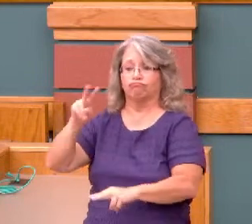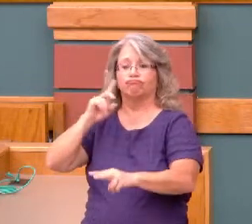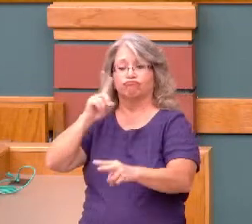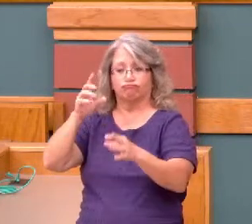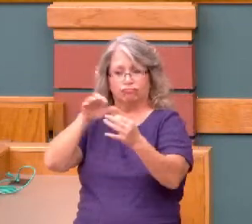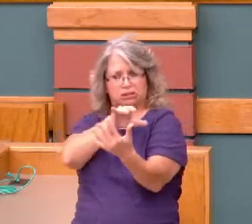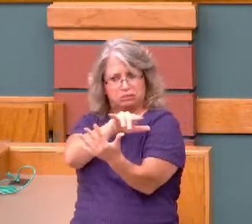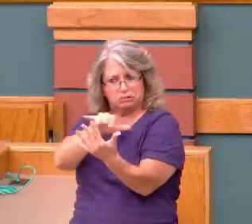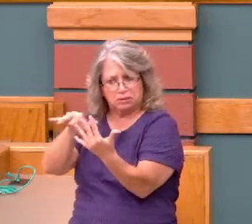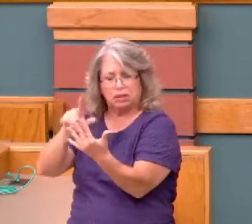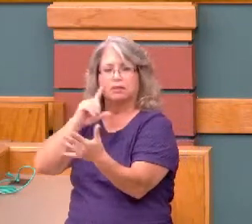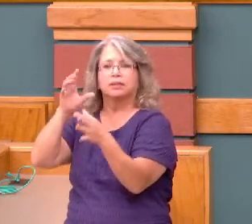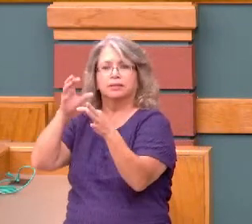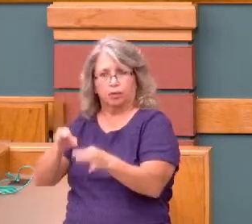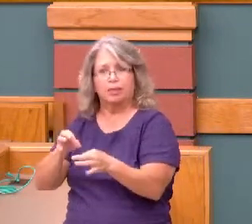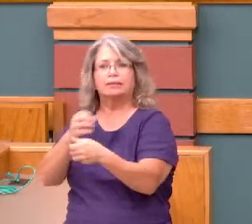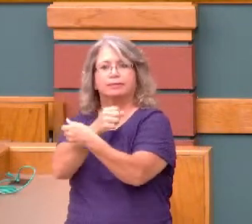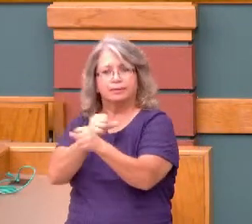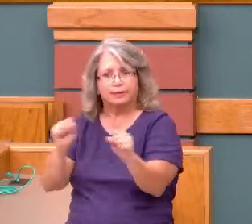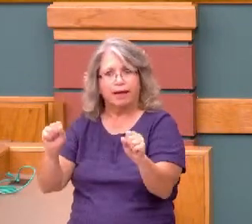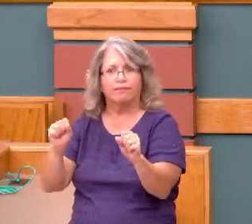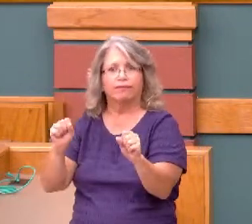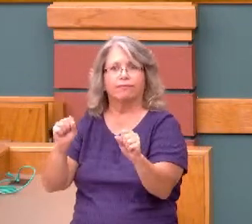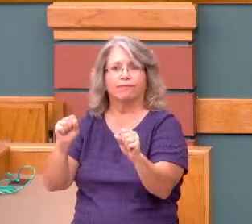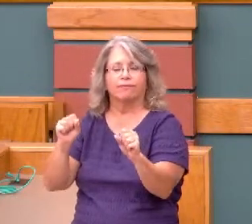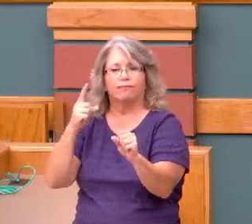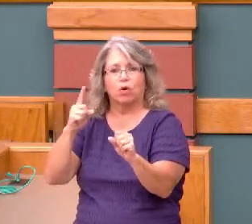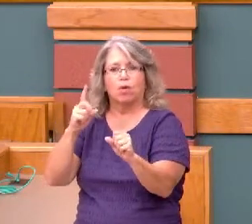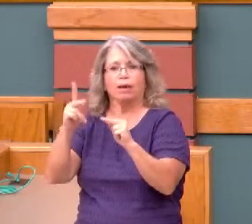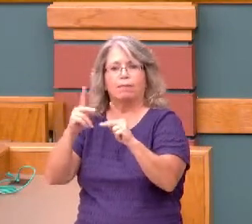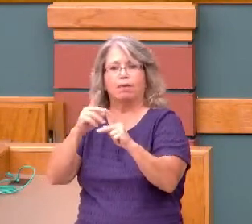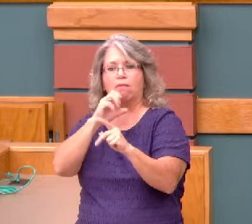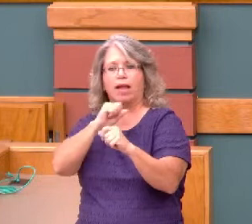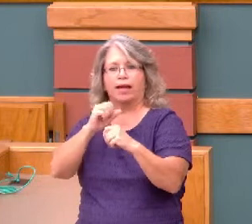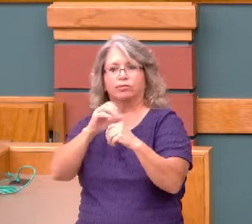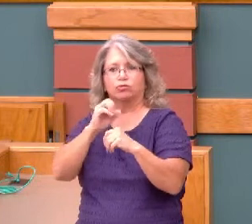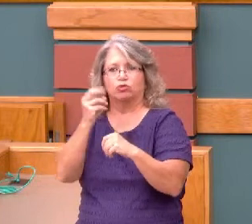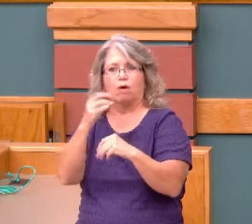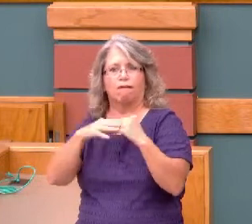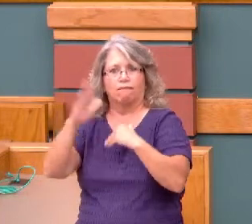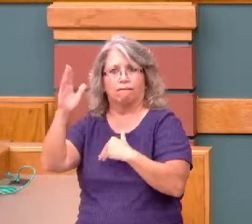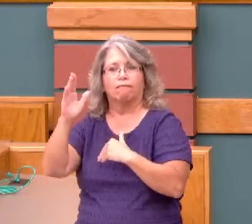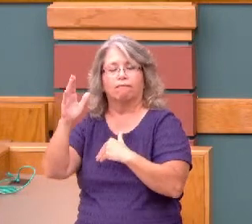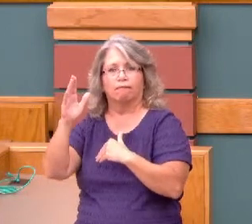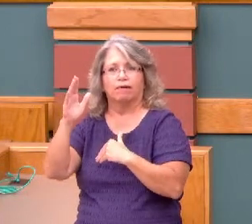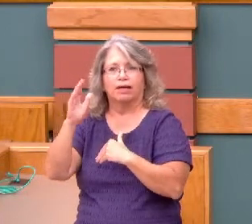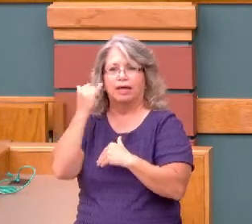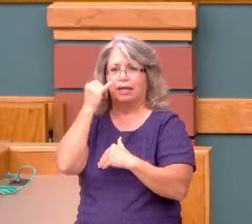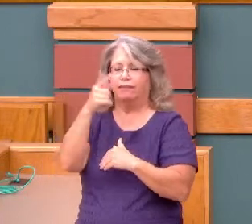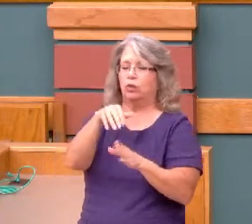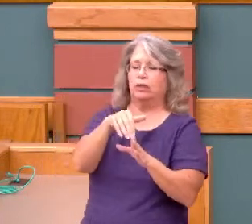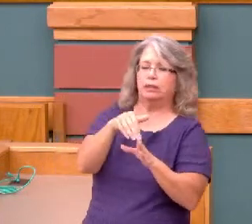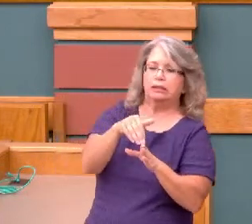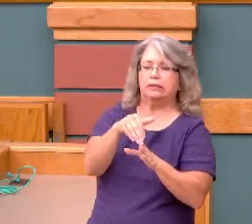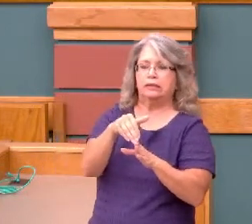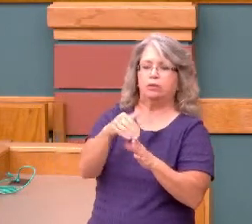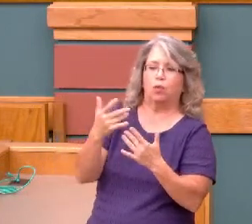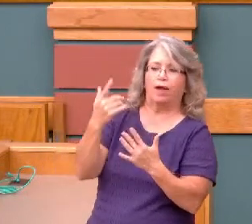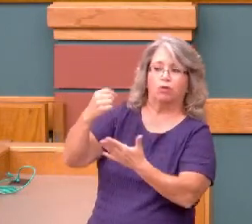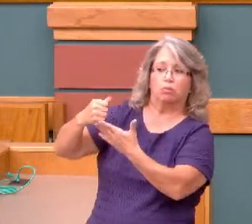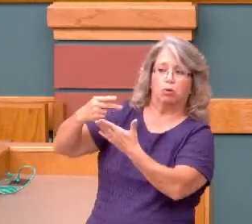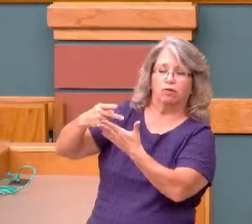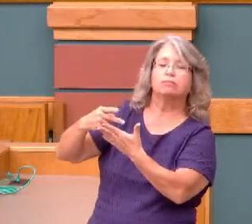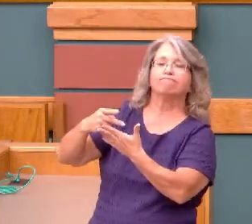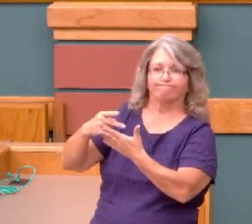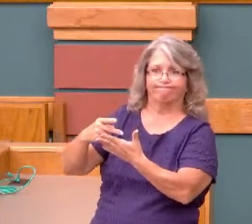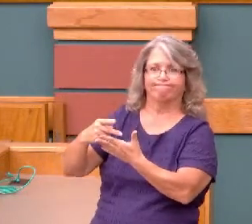years and older. And again, as I said, if you were on the fence waiting for this approval, you don't need to wait any longer.